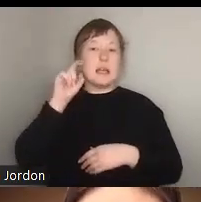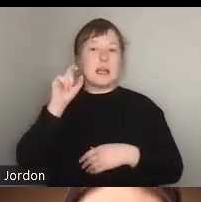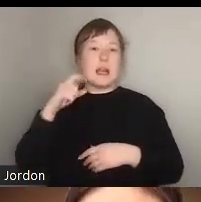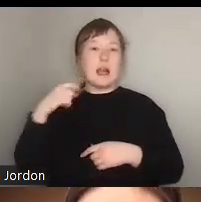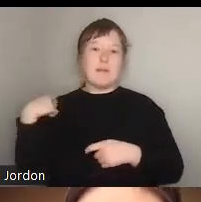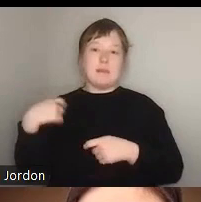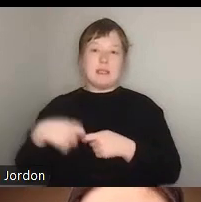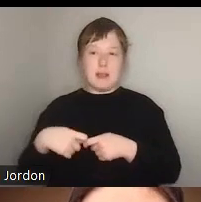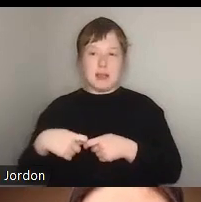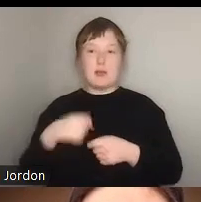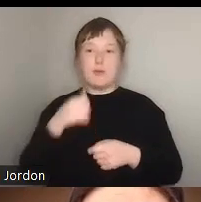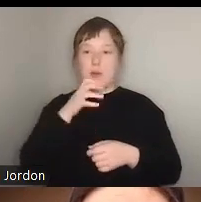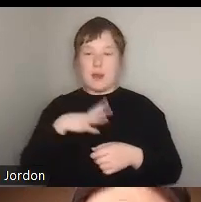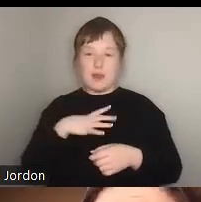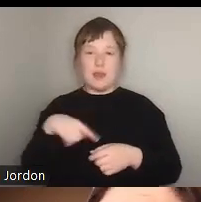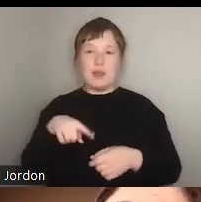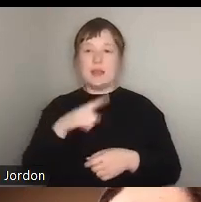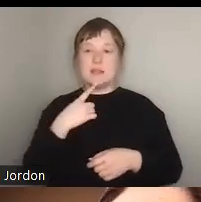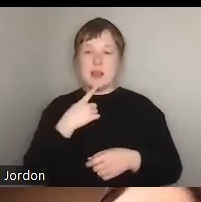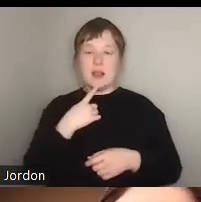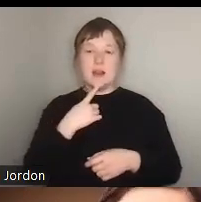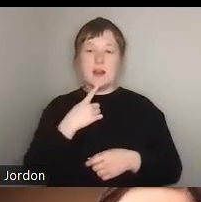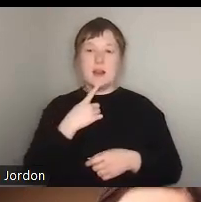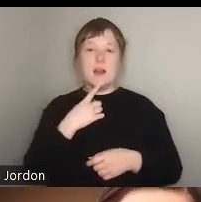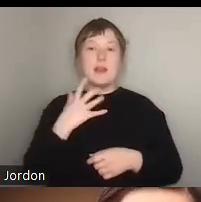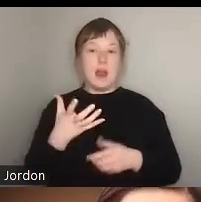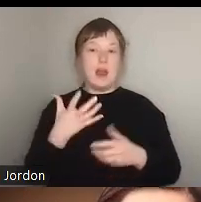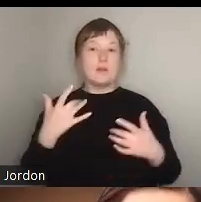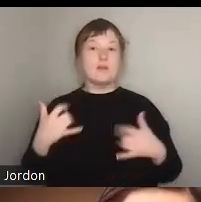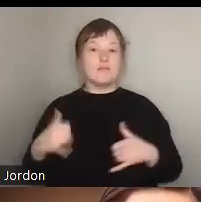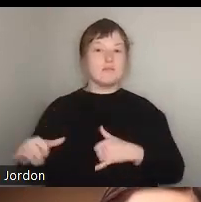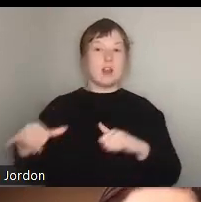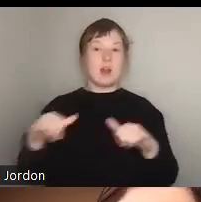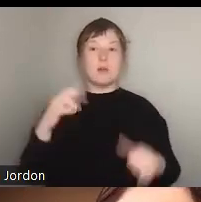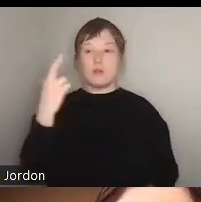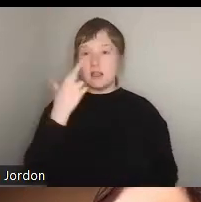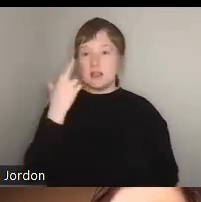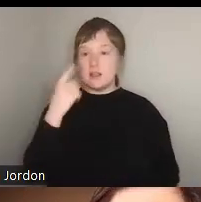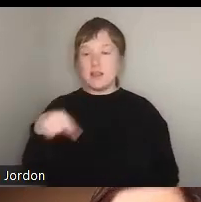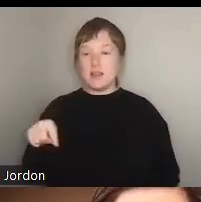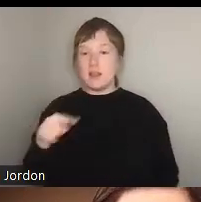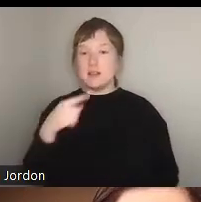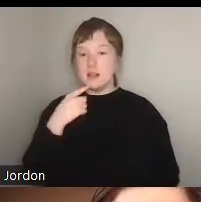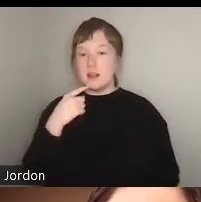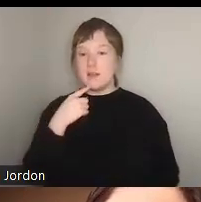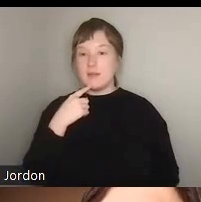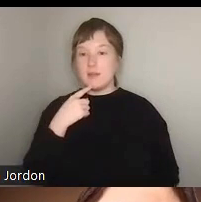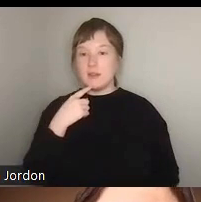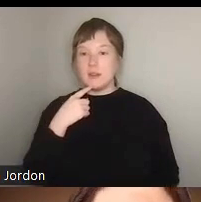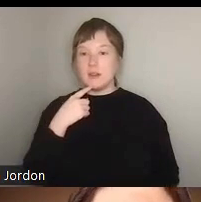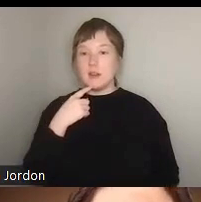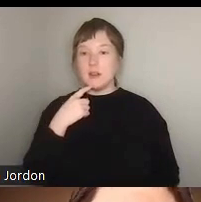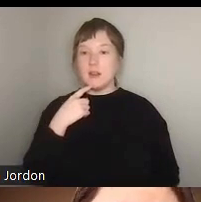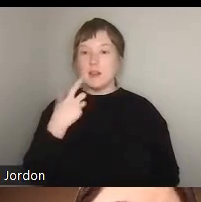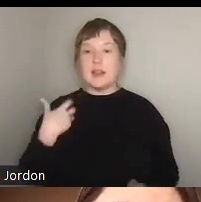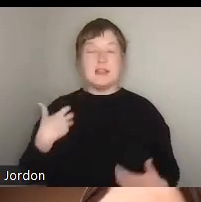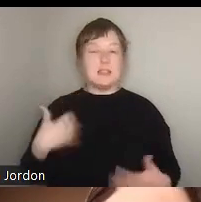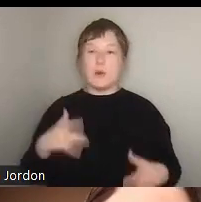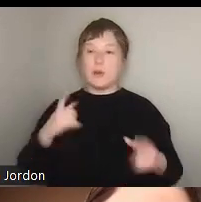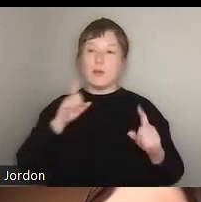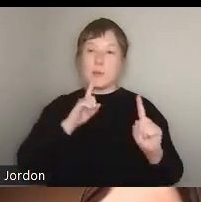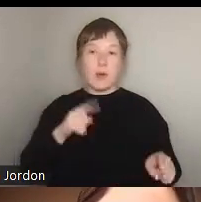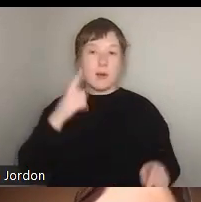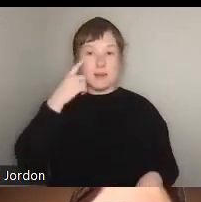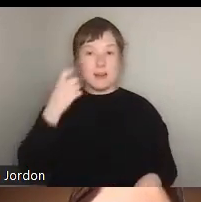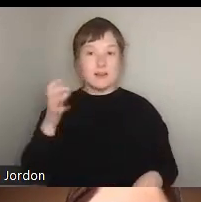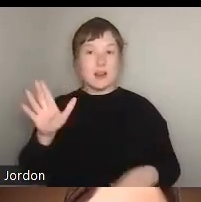And in talking to shelters, they had said that was a common reason why some women said they were not trying to leave the relationship, why they didn't want to report it, was